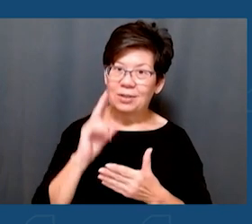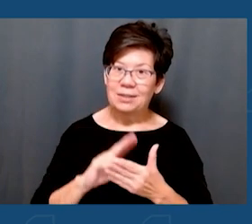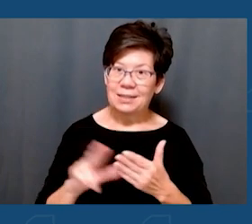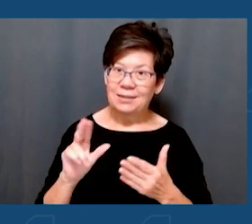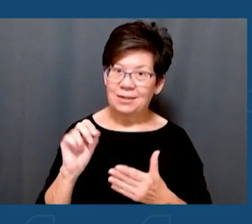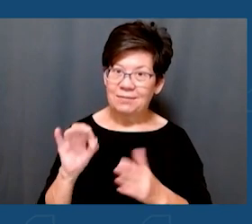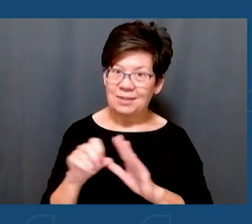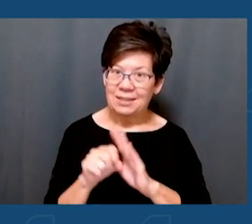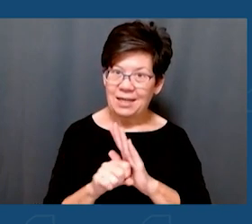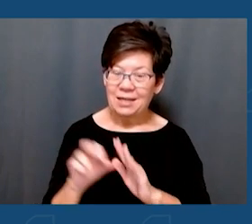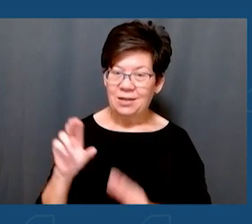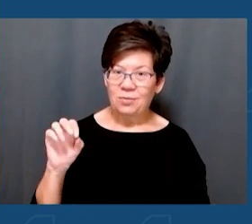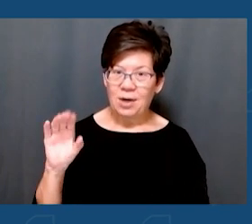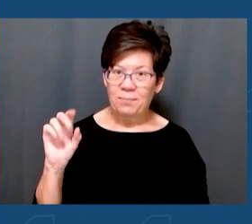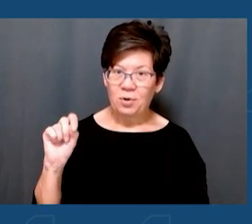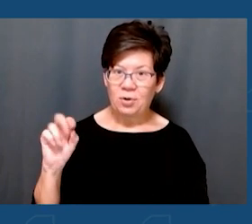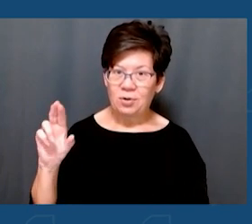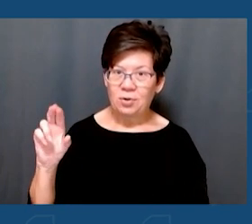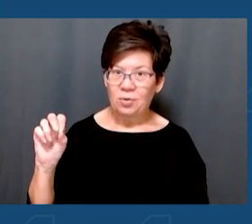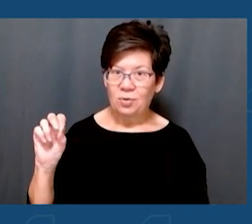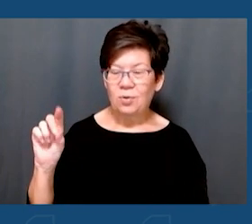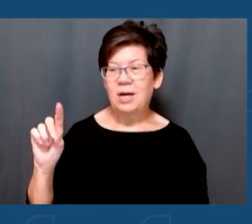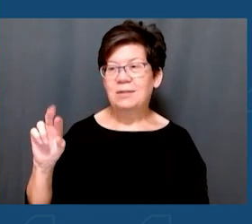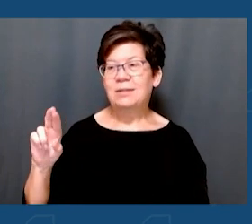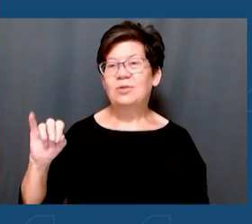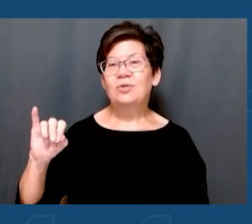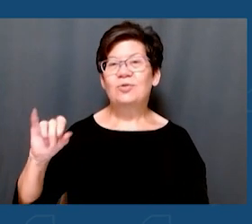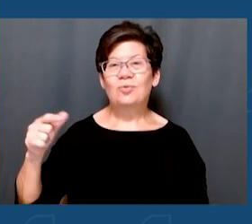Robert Rodriguez. And I want to thank him. Thank